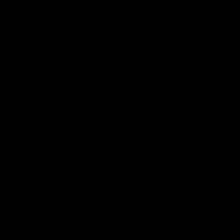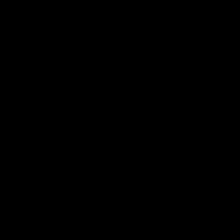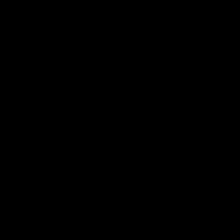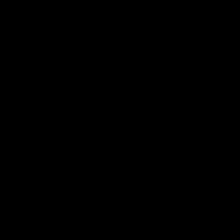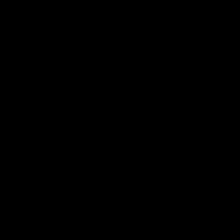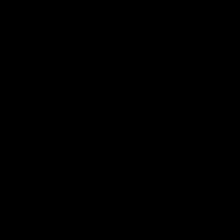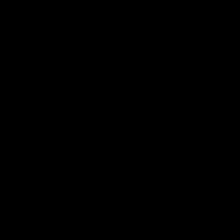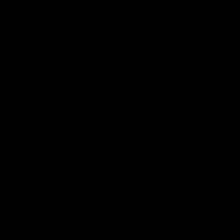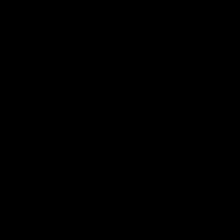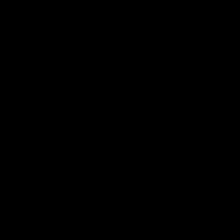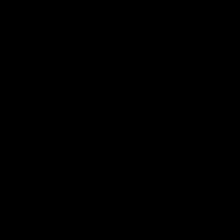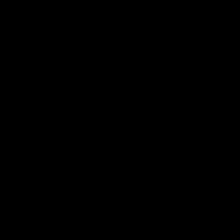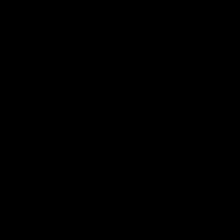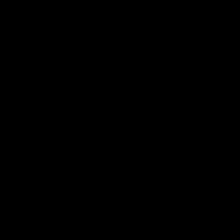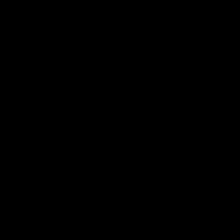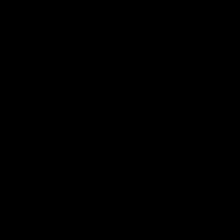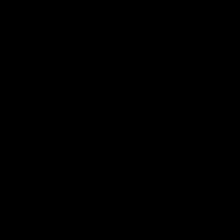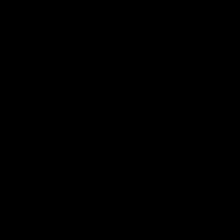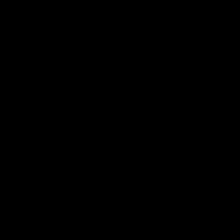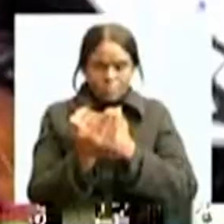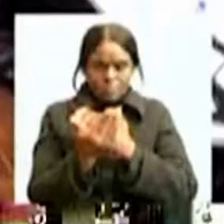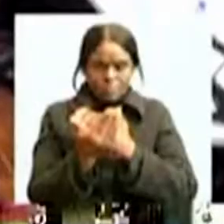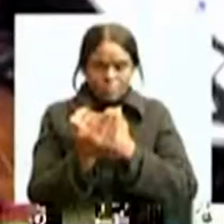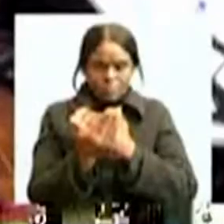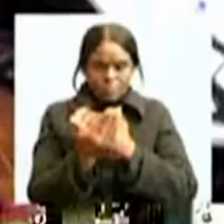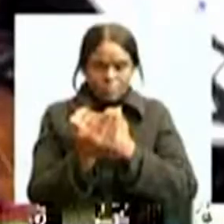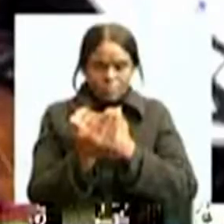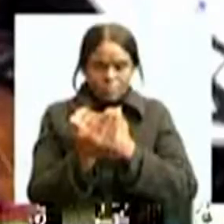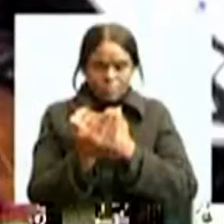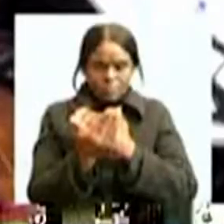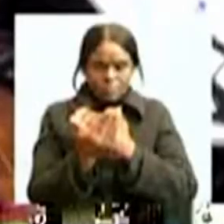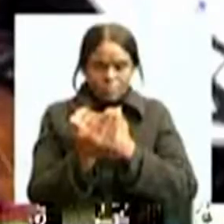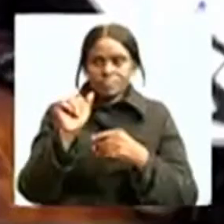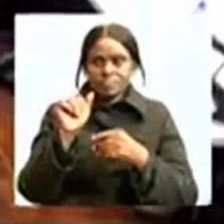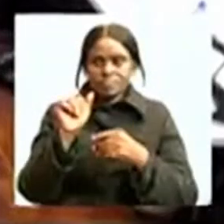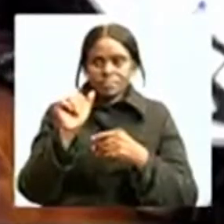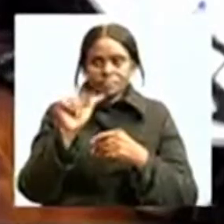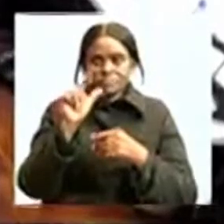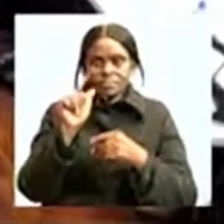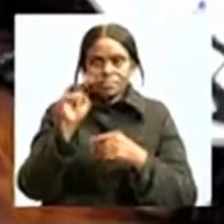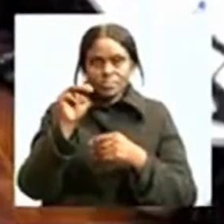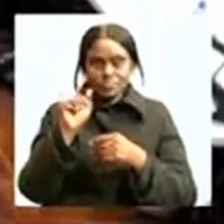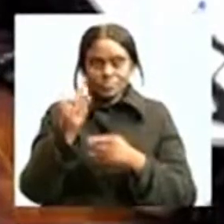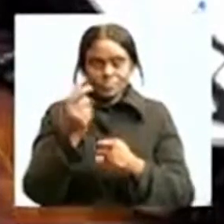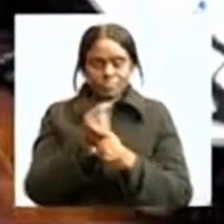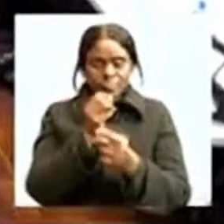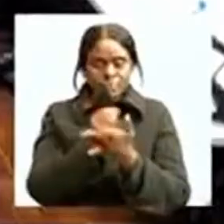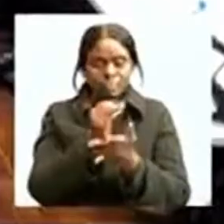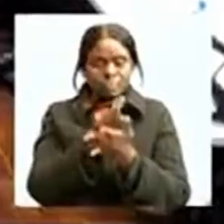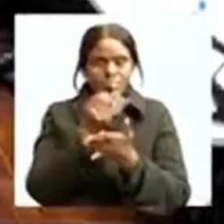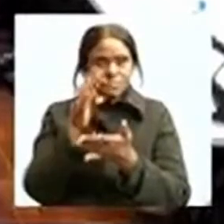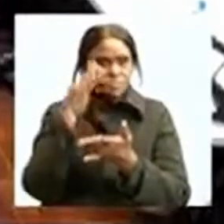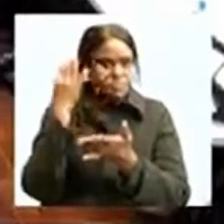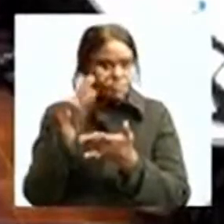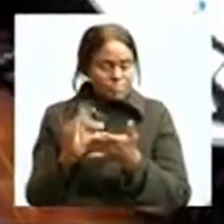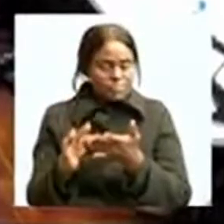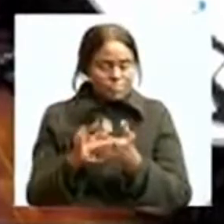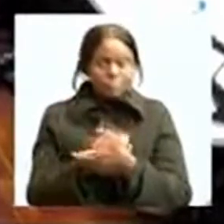members. Good morning, everyone. I'm Anamamape, and I'm coming from the Office of the Clerk.